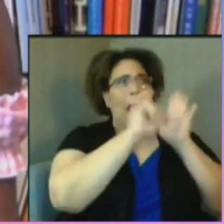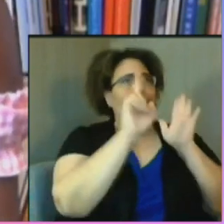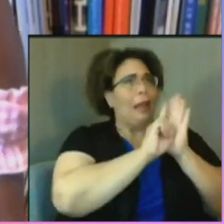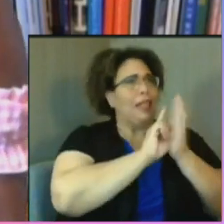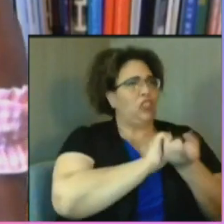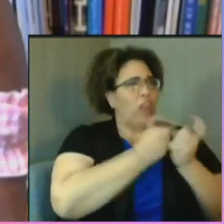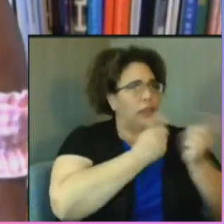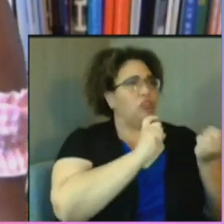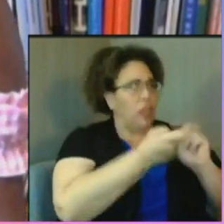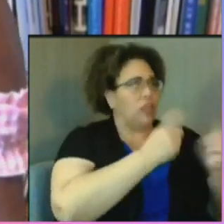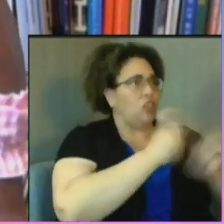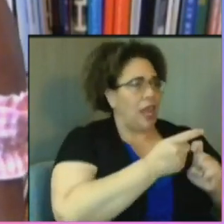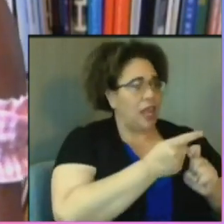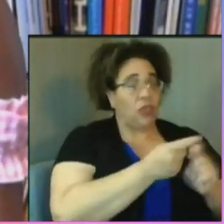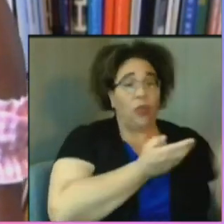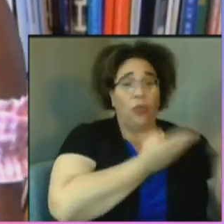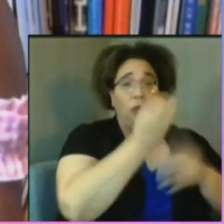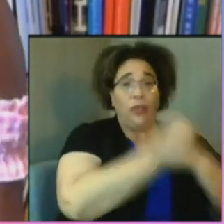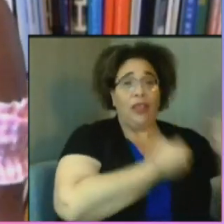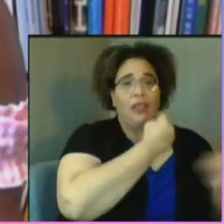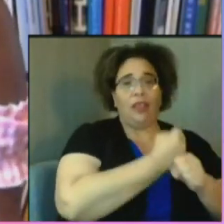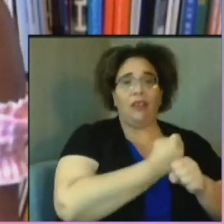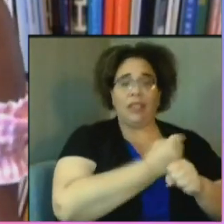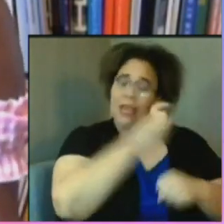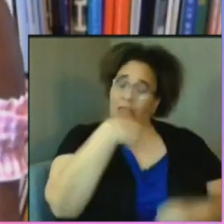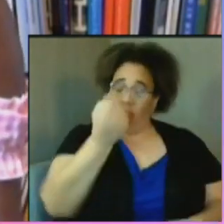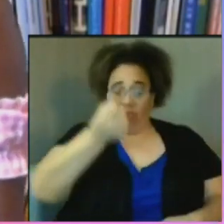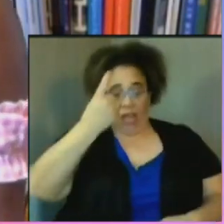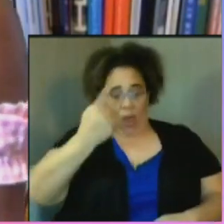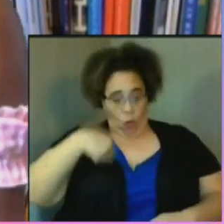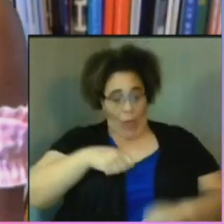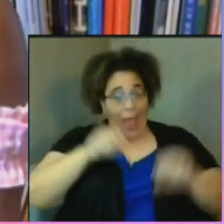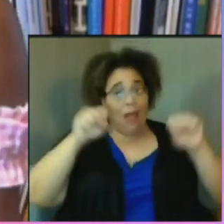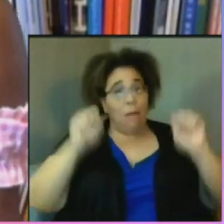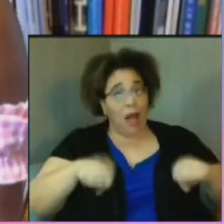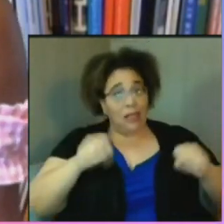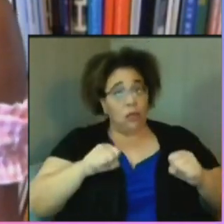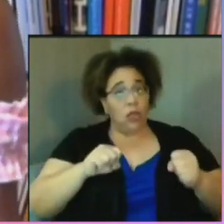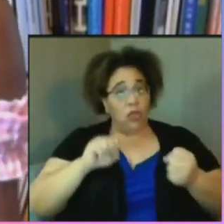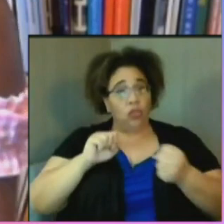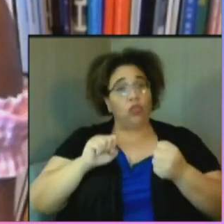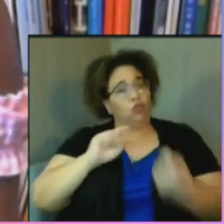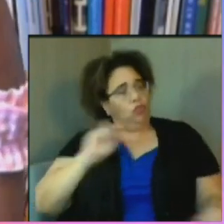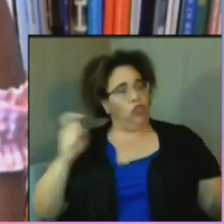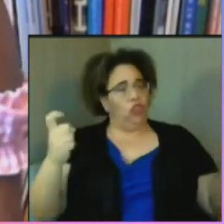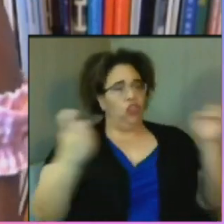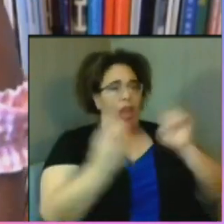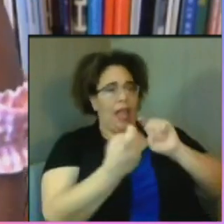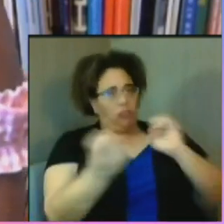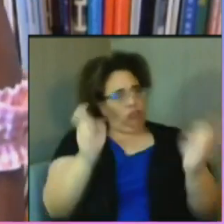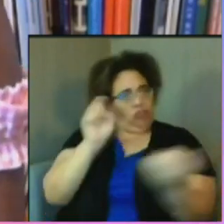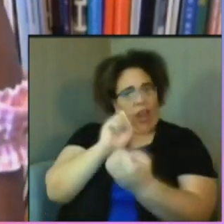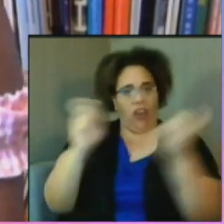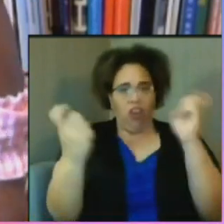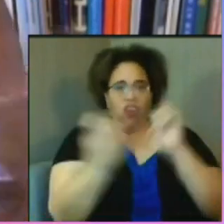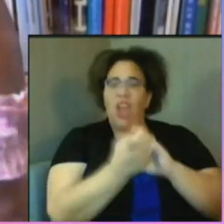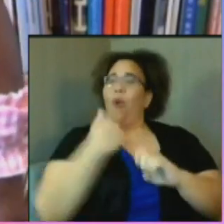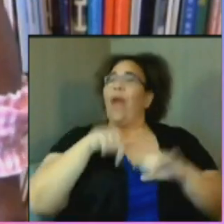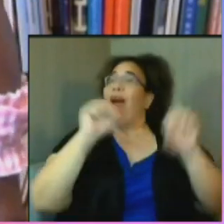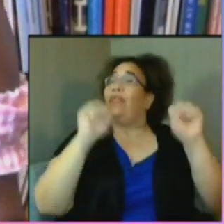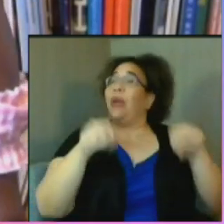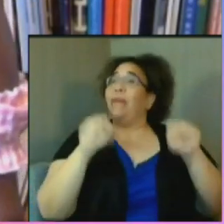that understanding that we're allowed to transform and we have this chameleon-like ability to, you know, to